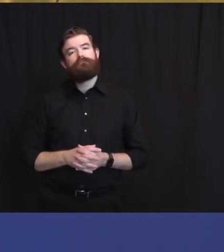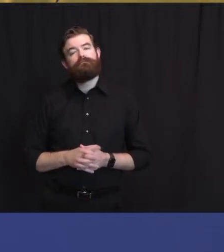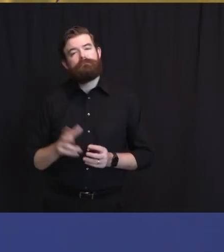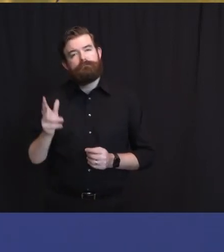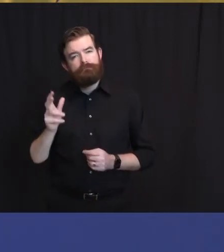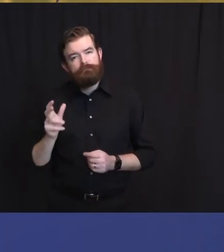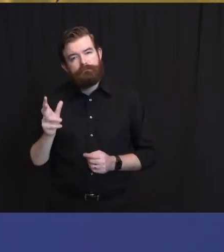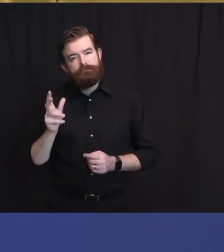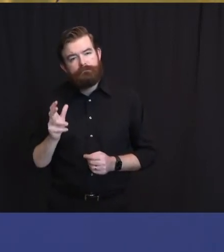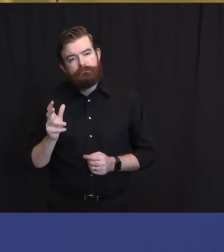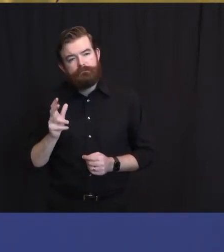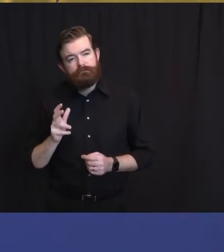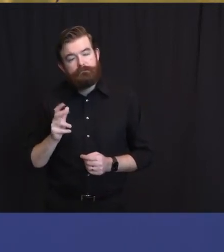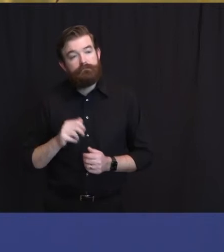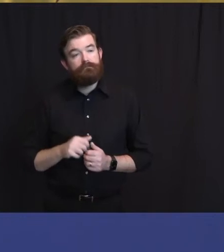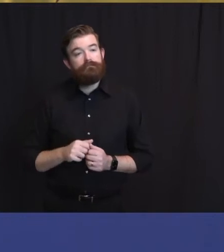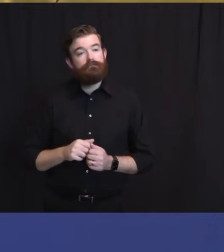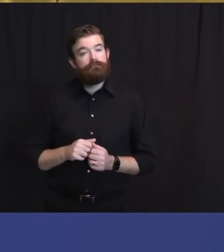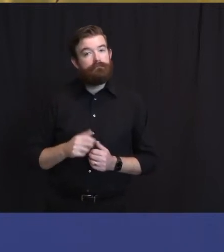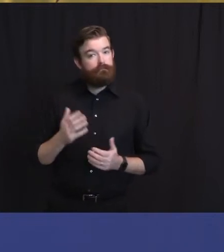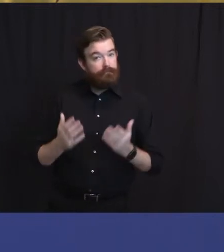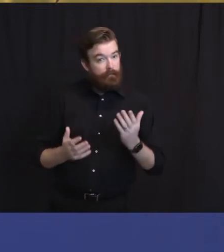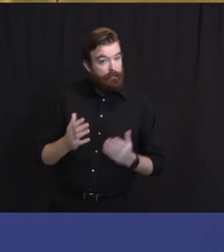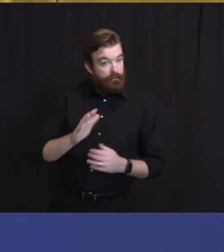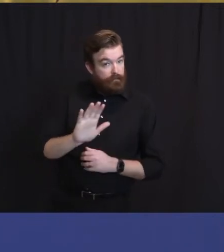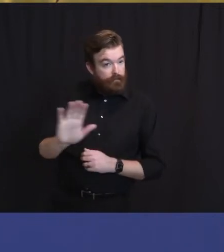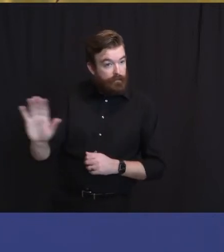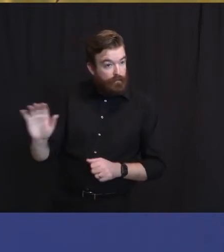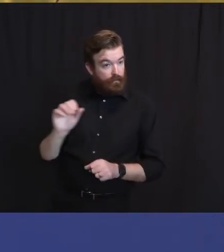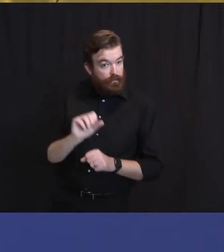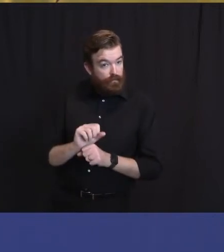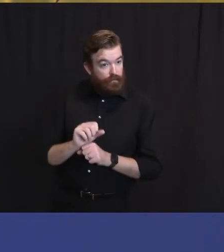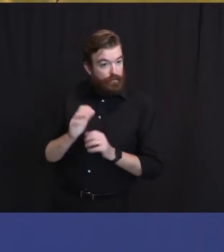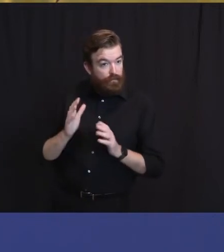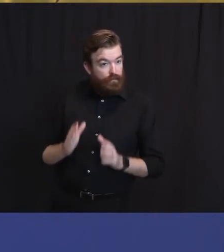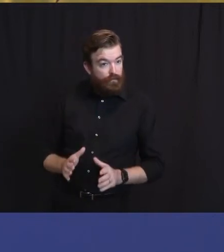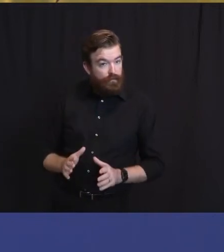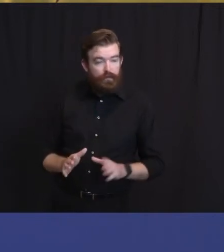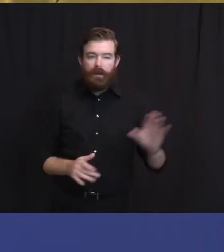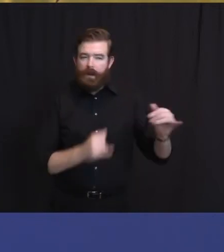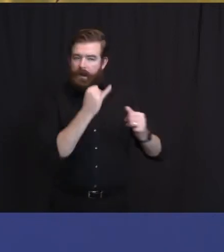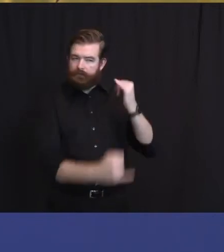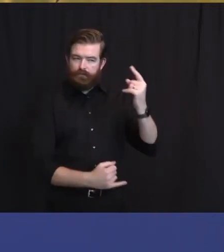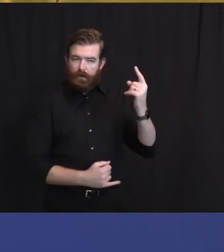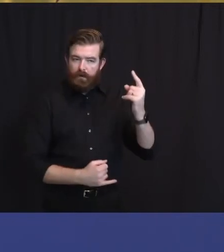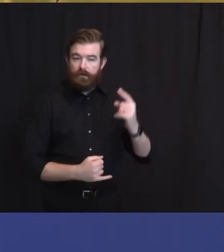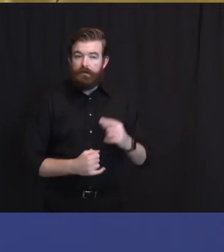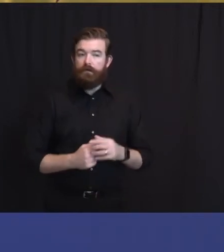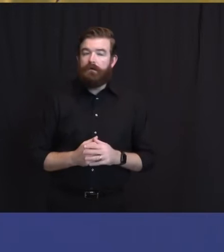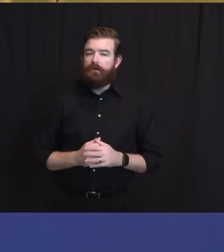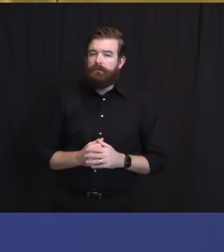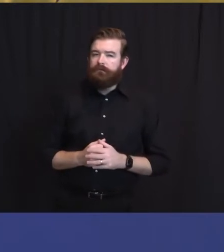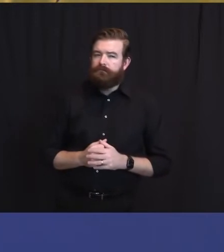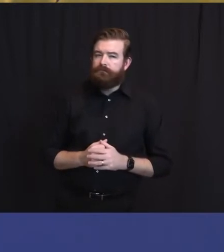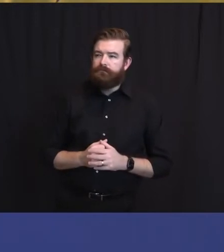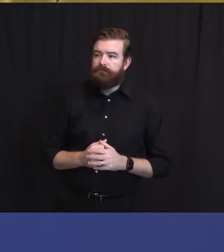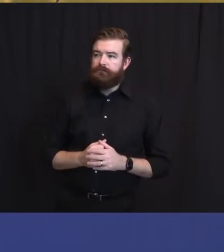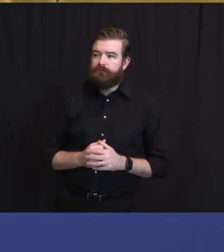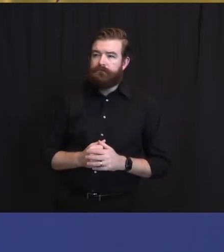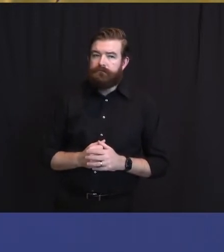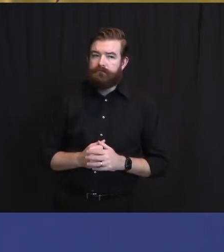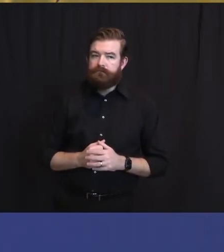for the governor, General... Last one, Alex, let's go. It is my last one. General Perna spoke over the weekend about the discrepancy in the numbers